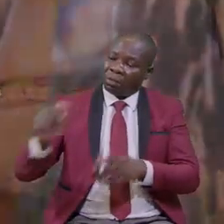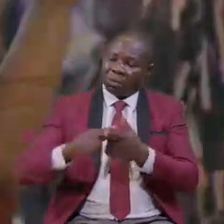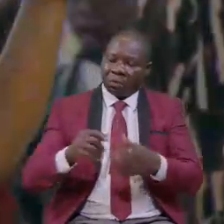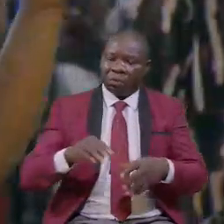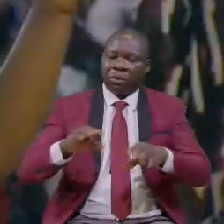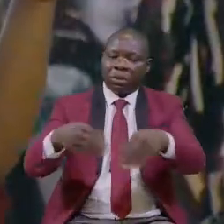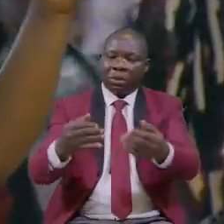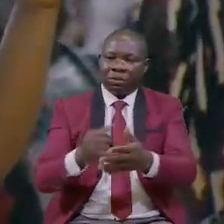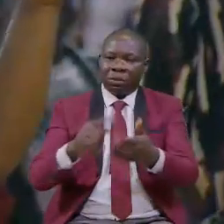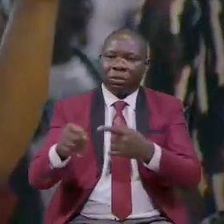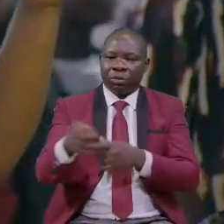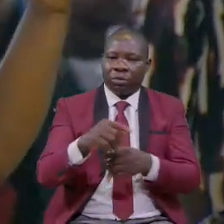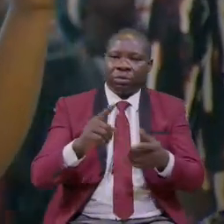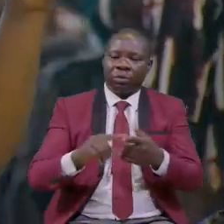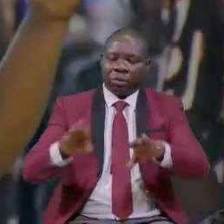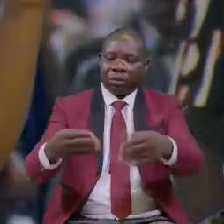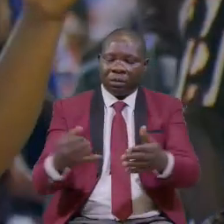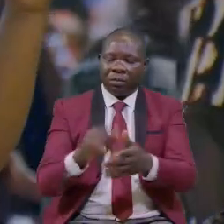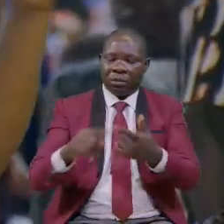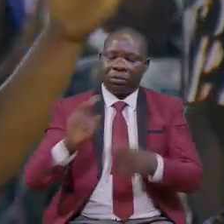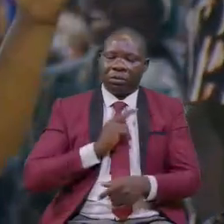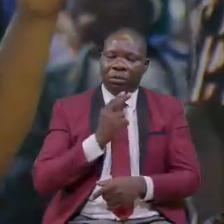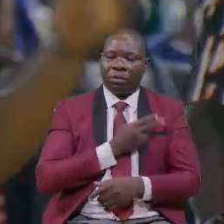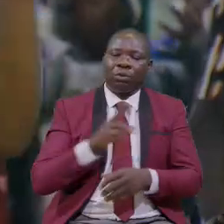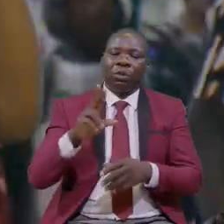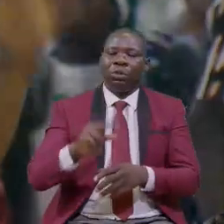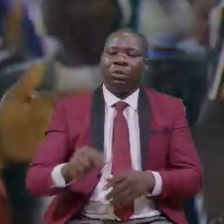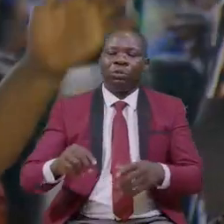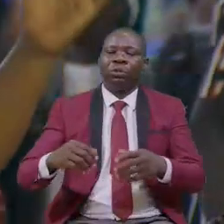To deliver it to us. No exception.